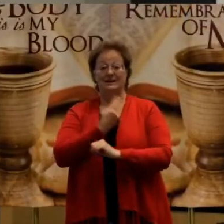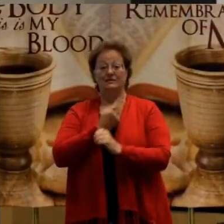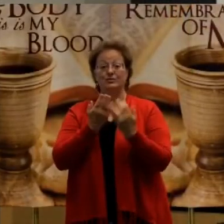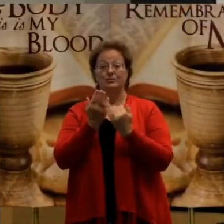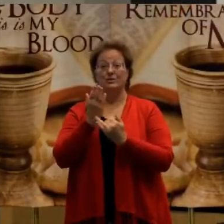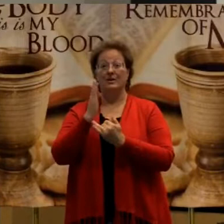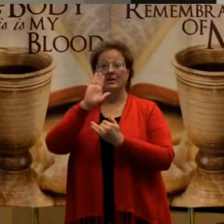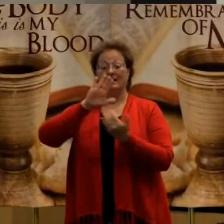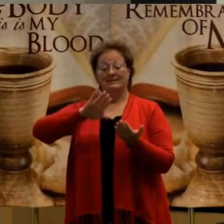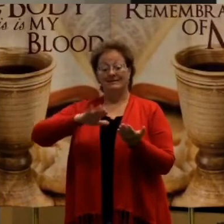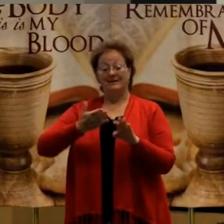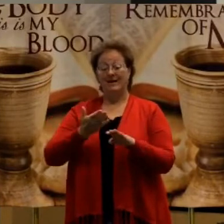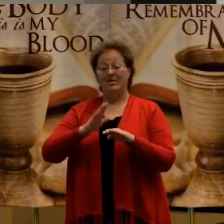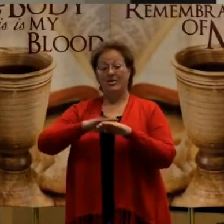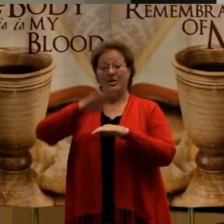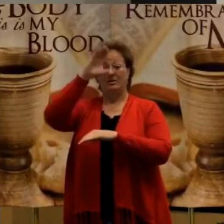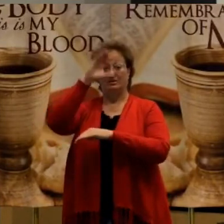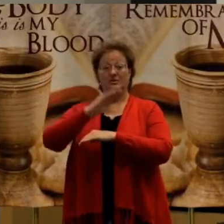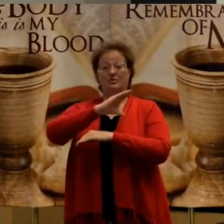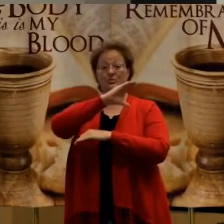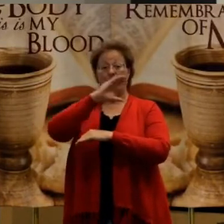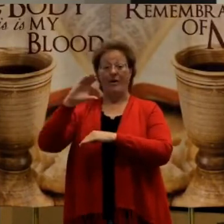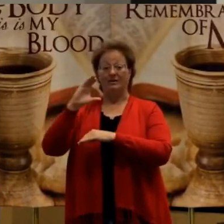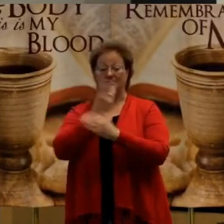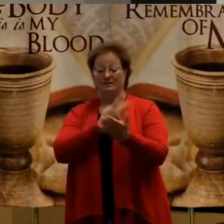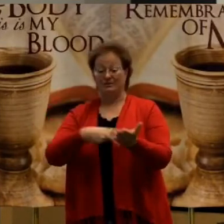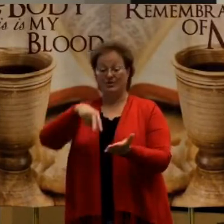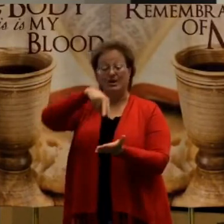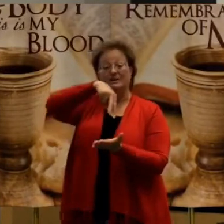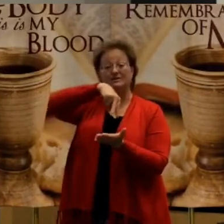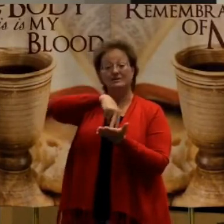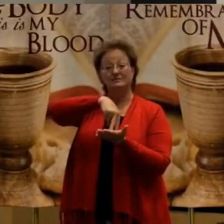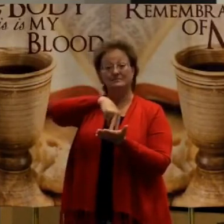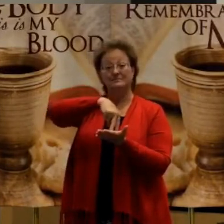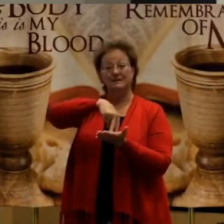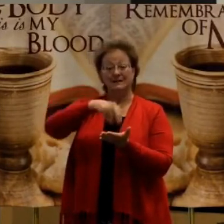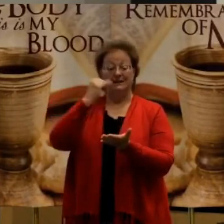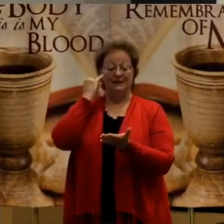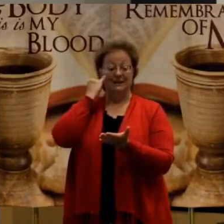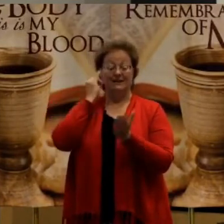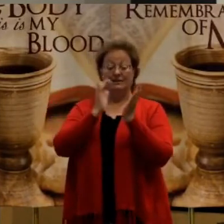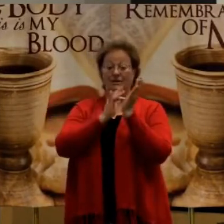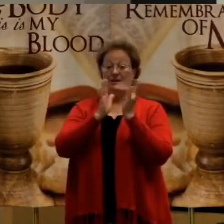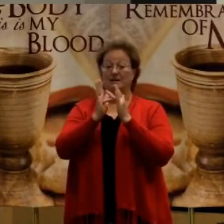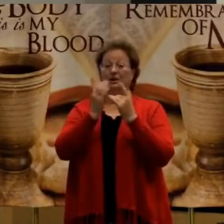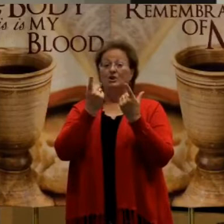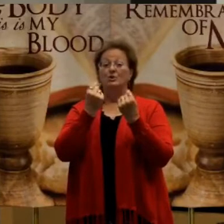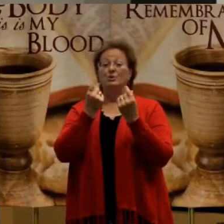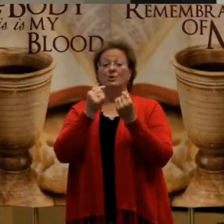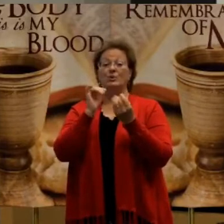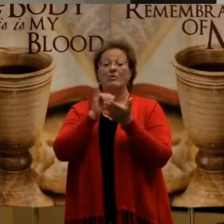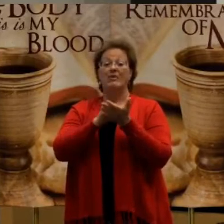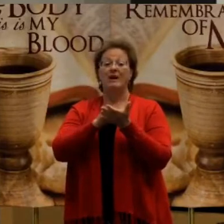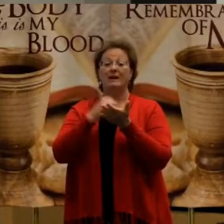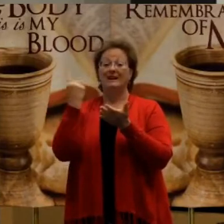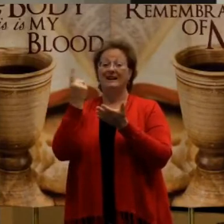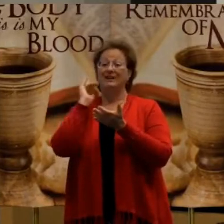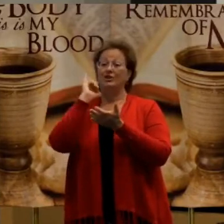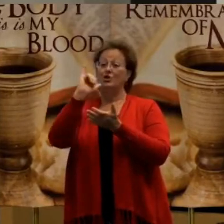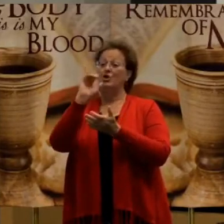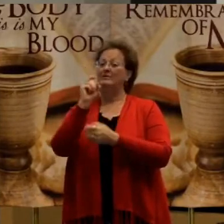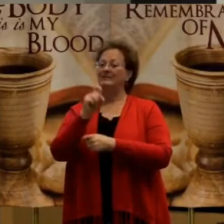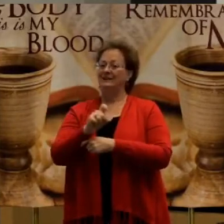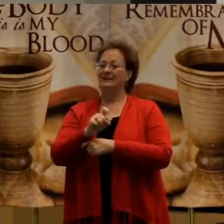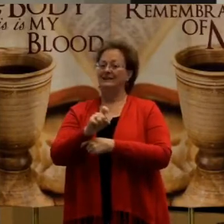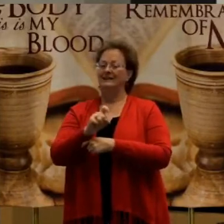cross and his victorious resurrection from the dead. And if he was willing to do that to take care of our eternal needs, you can trust in